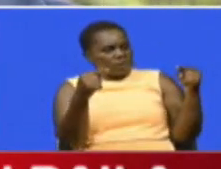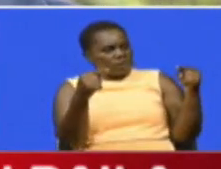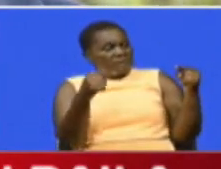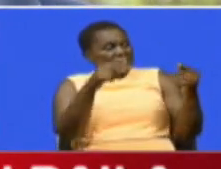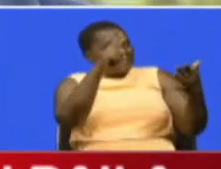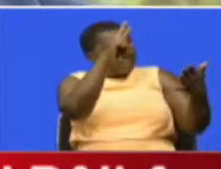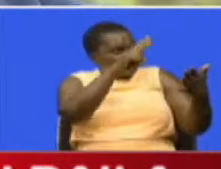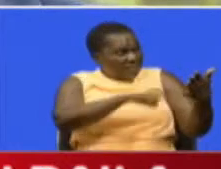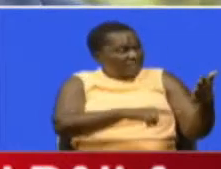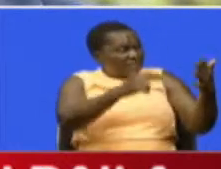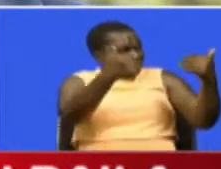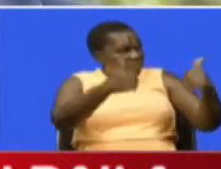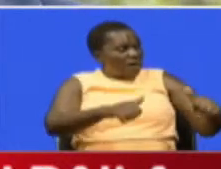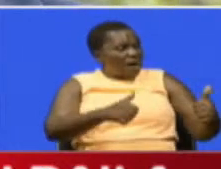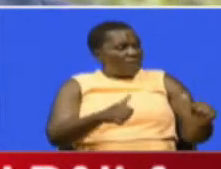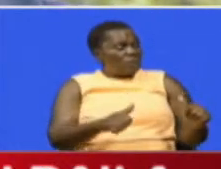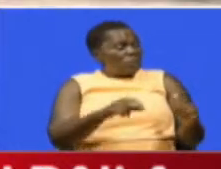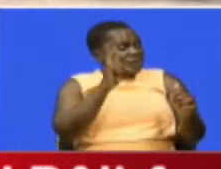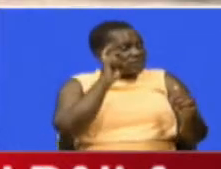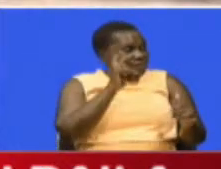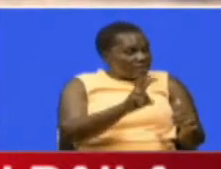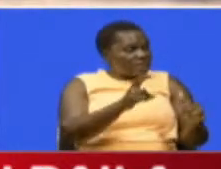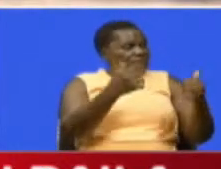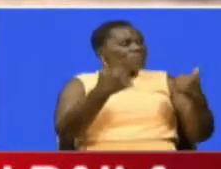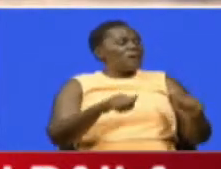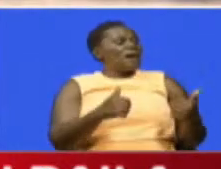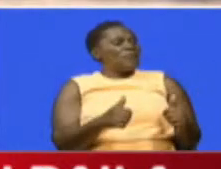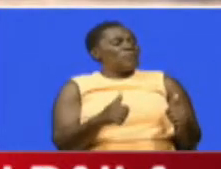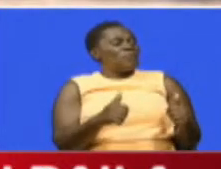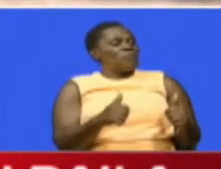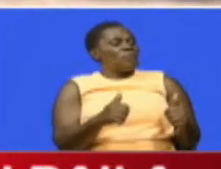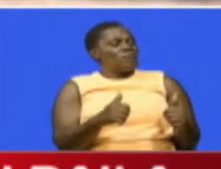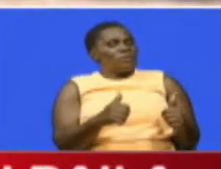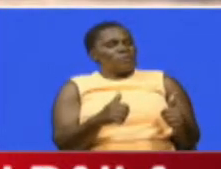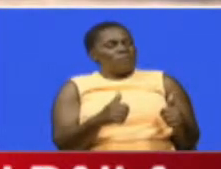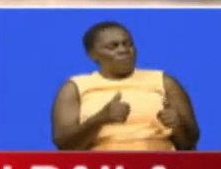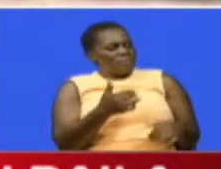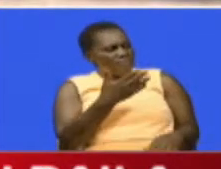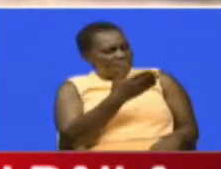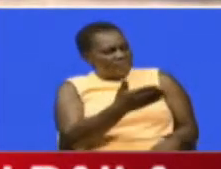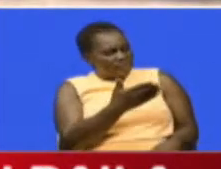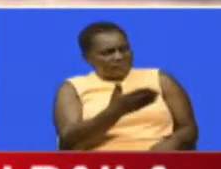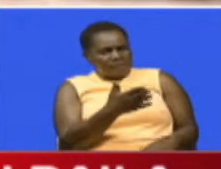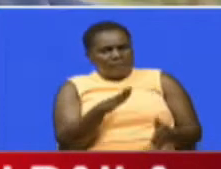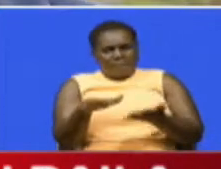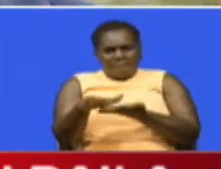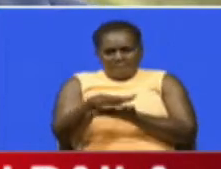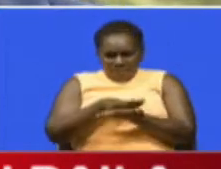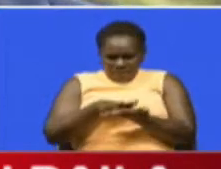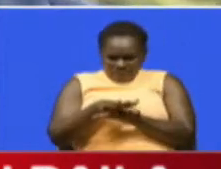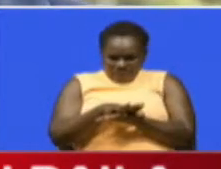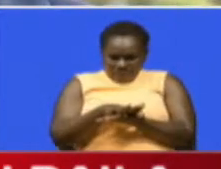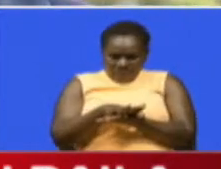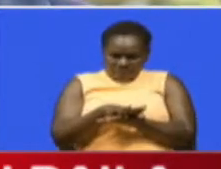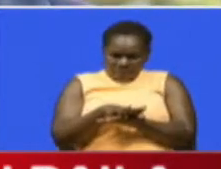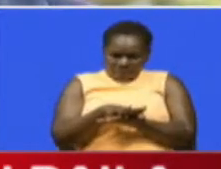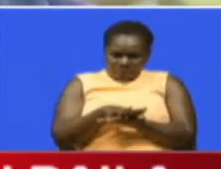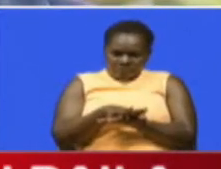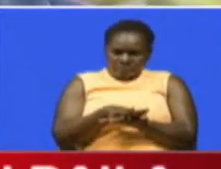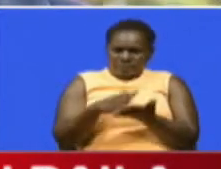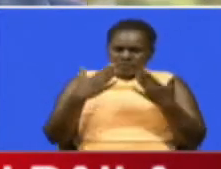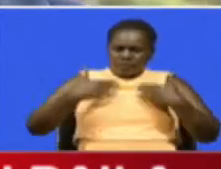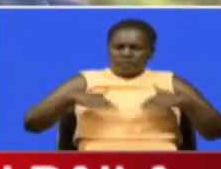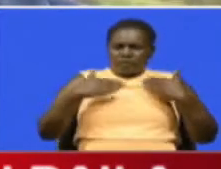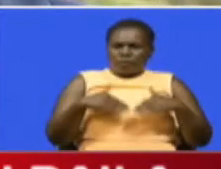not even read, what they have not even seen. So these are basically